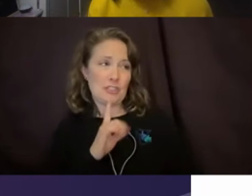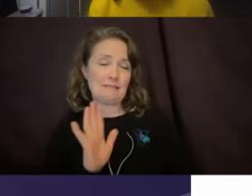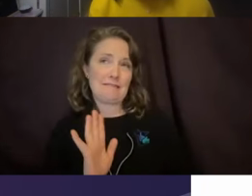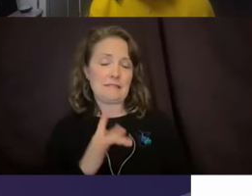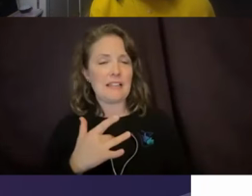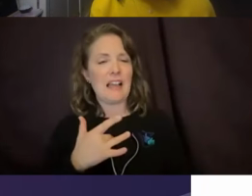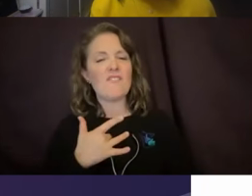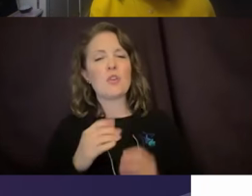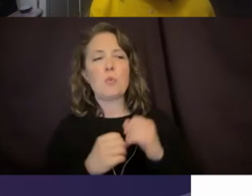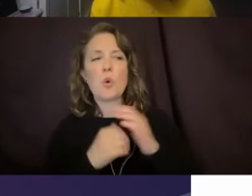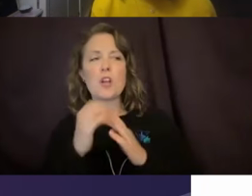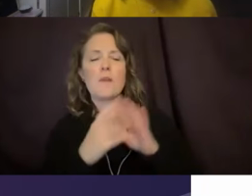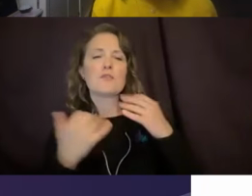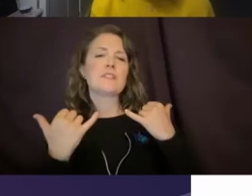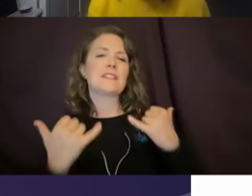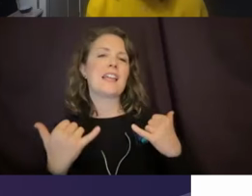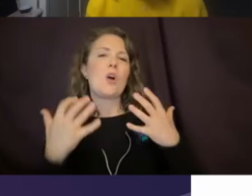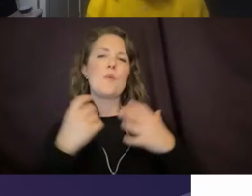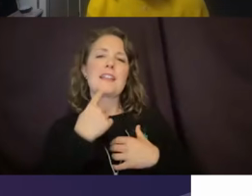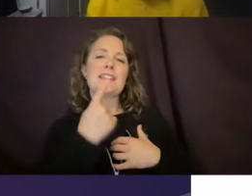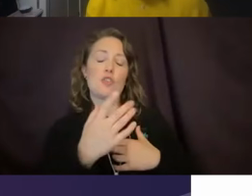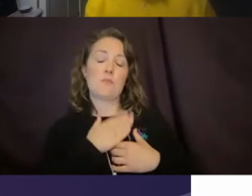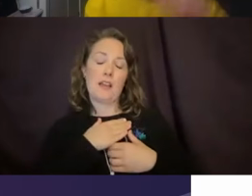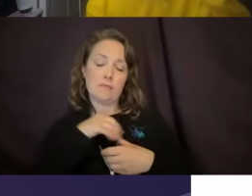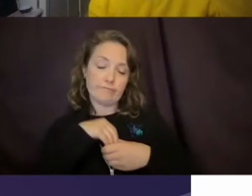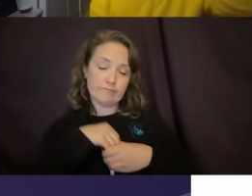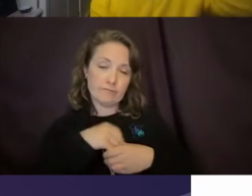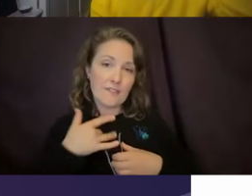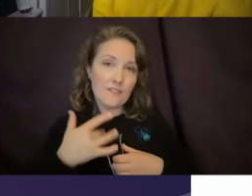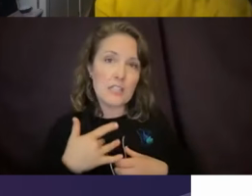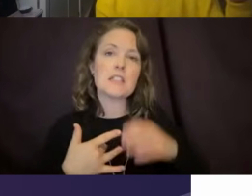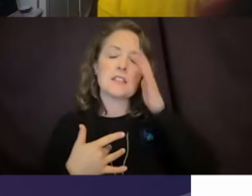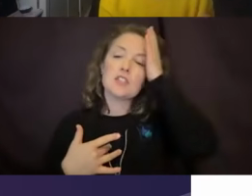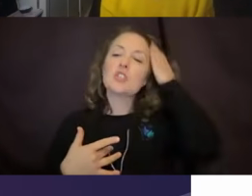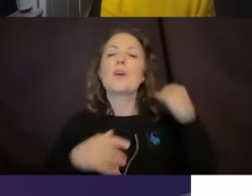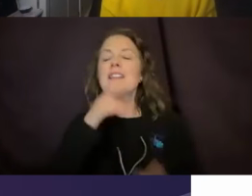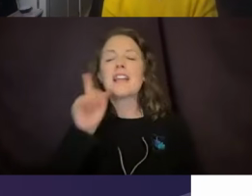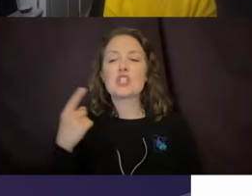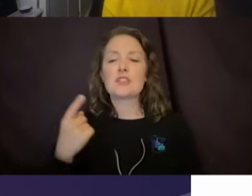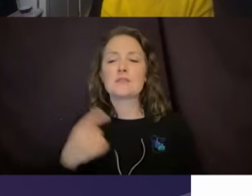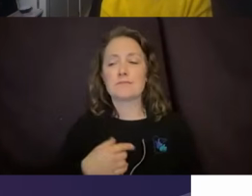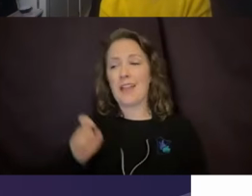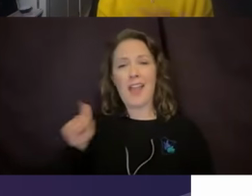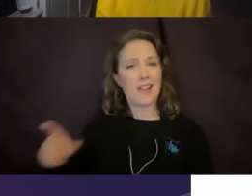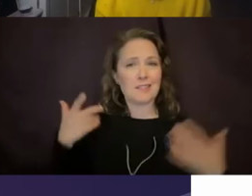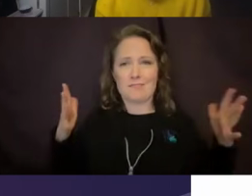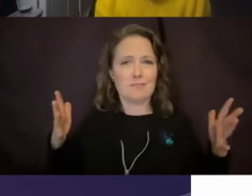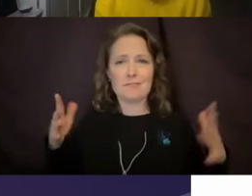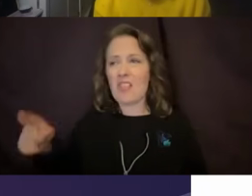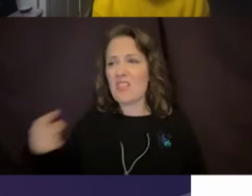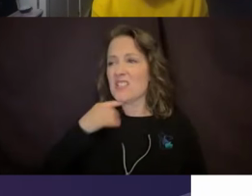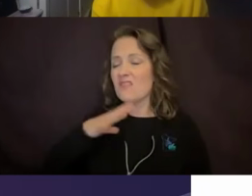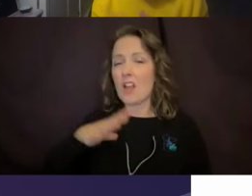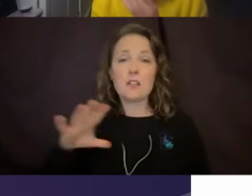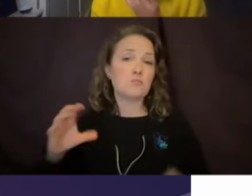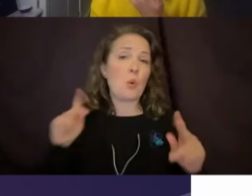more comfortable now to be able to tell you how I'm truly feeling or what's going on. So again, not just like, oh, I asked them one time and they said they were fine